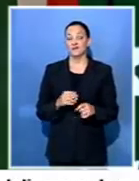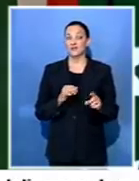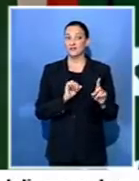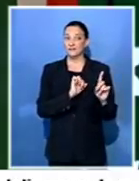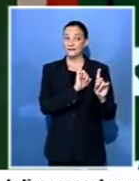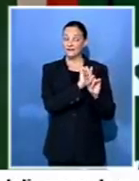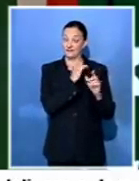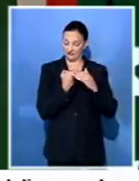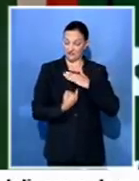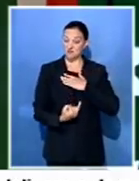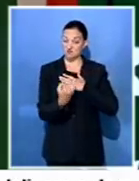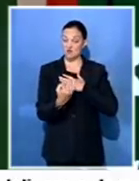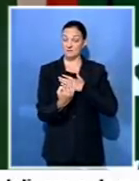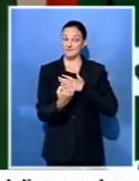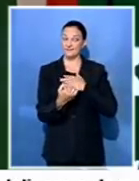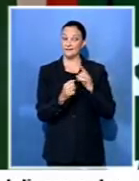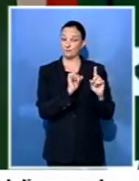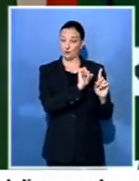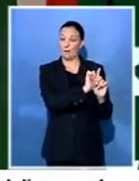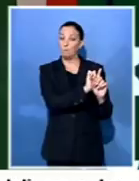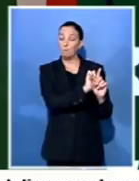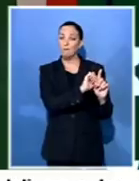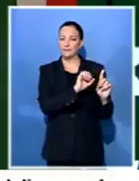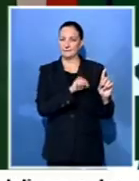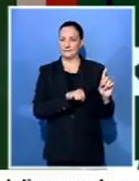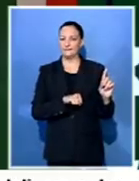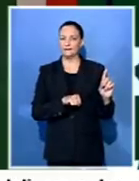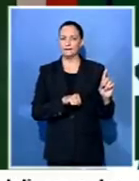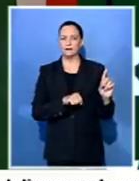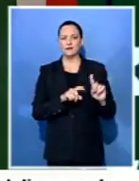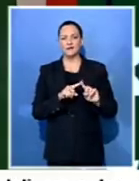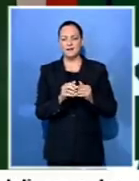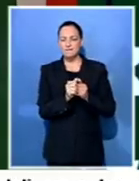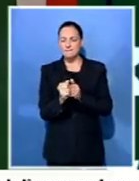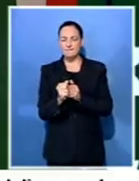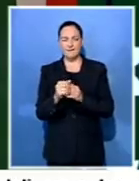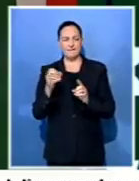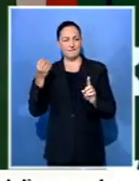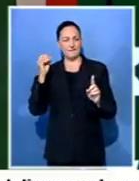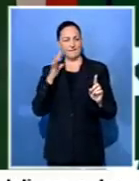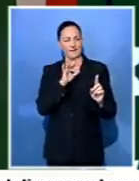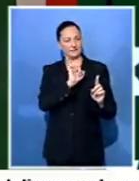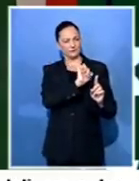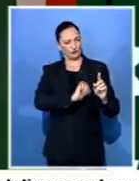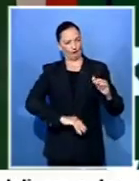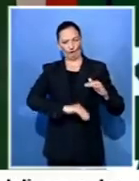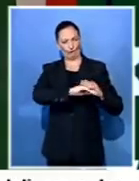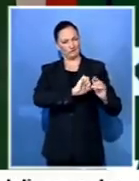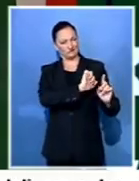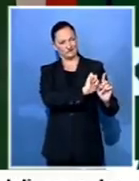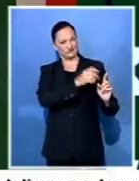Integrity was the defining and determining force and the guiding light of his entire